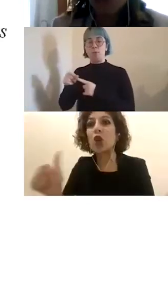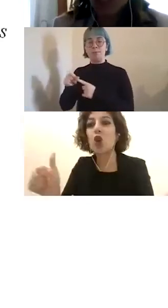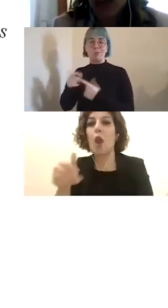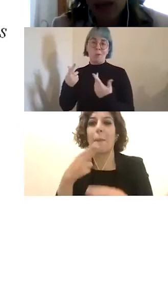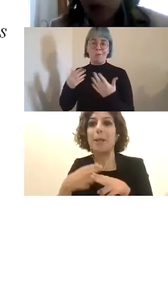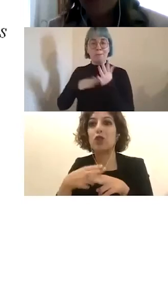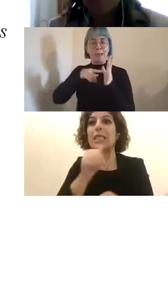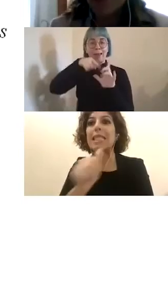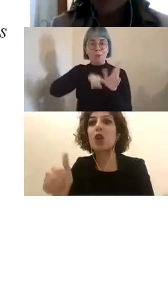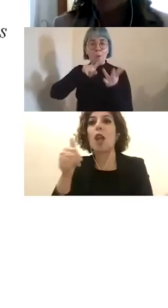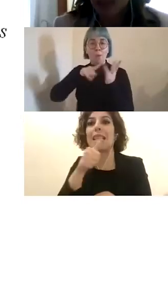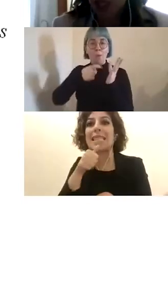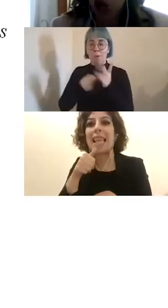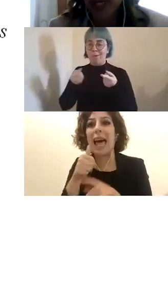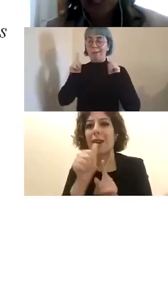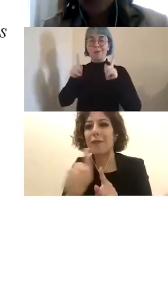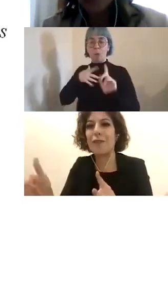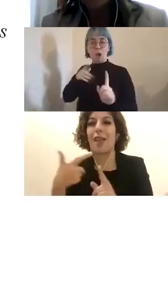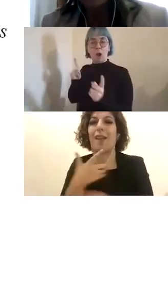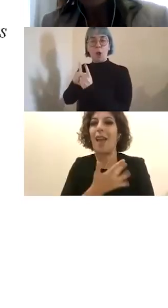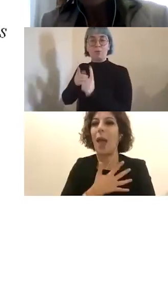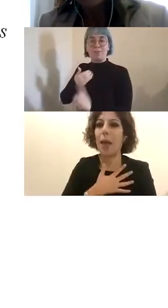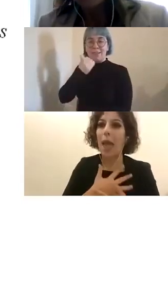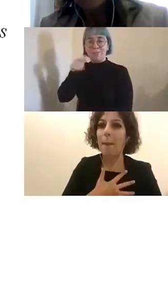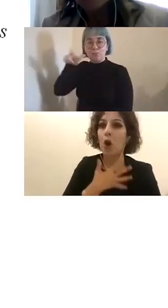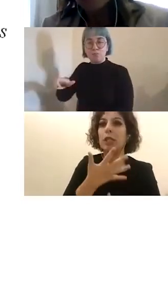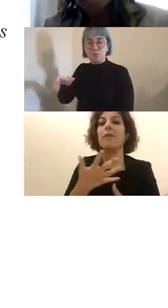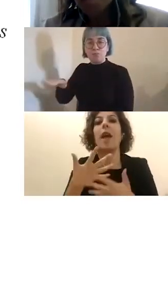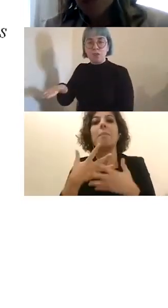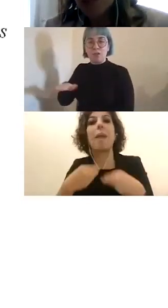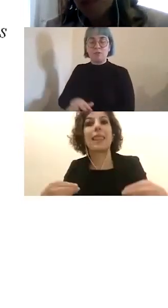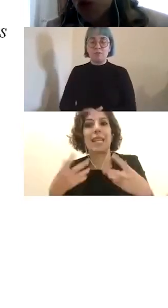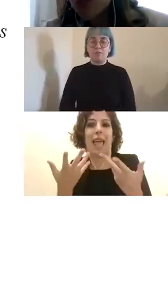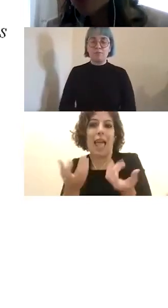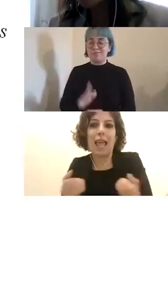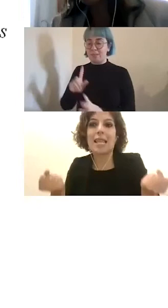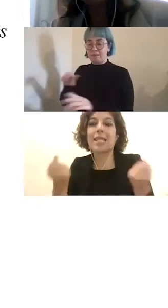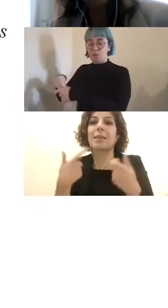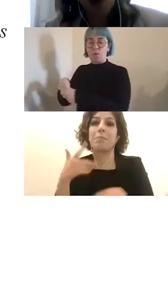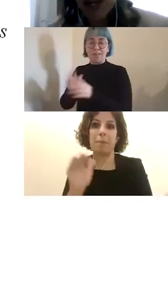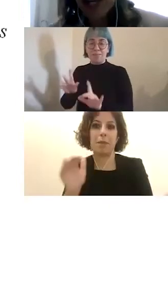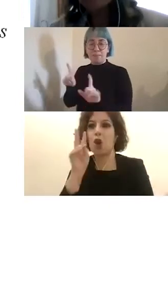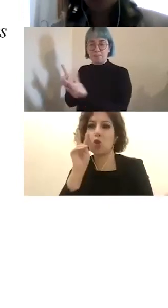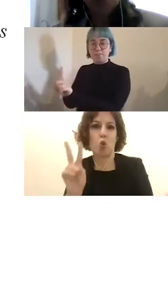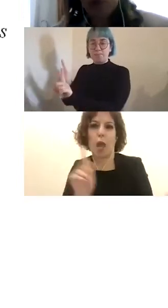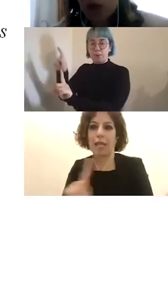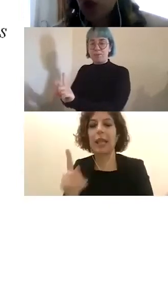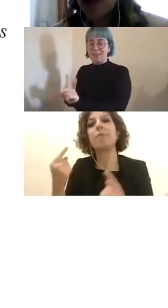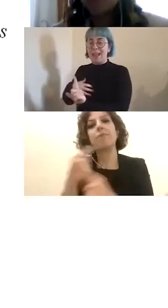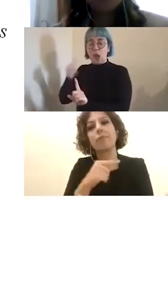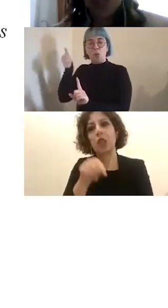or people who are not close enough to the actual child involved in the case.